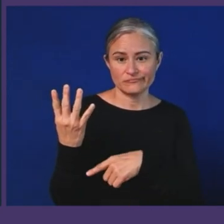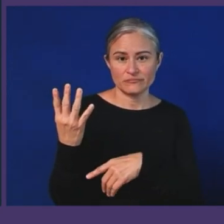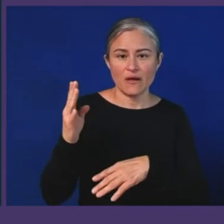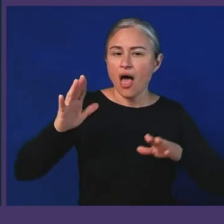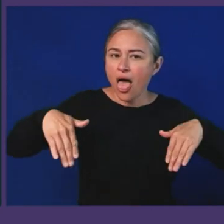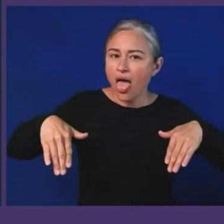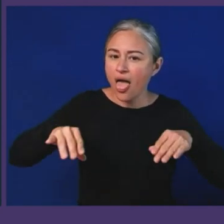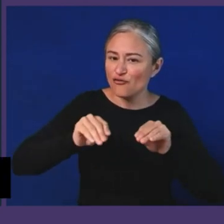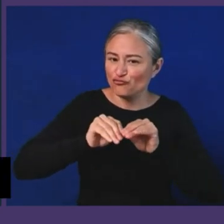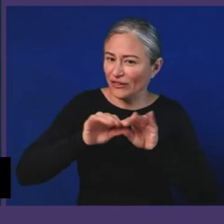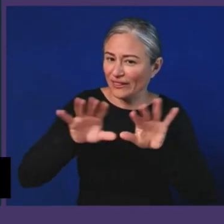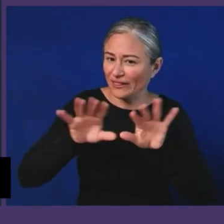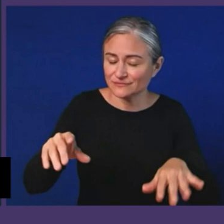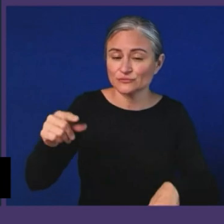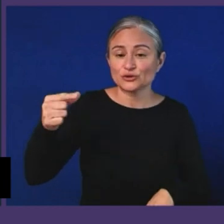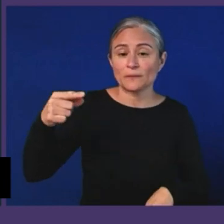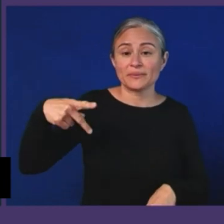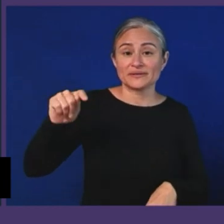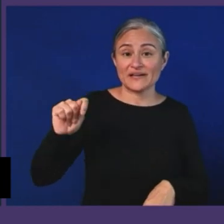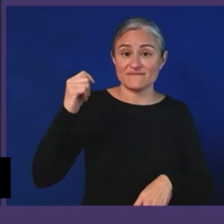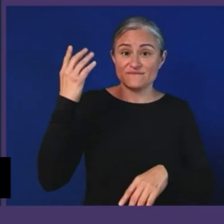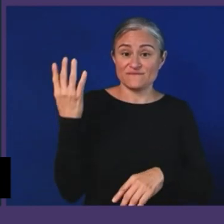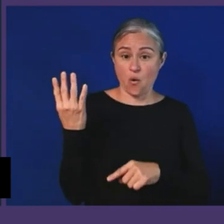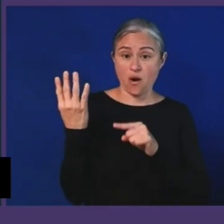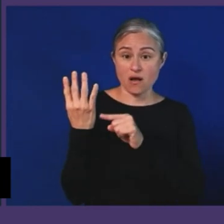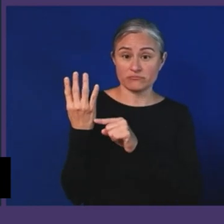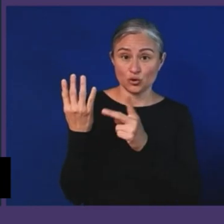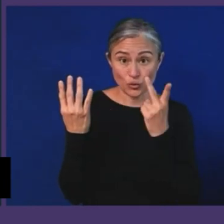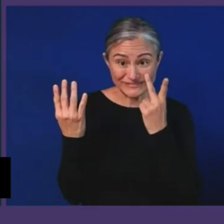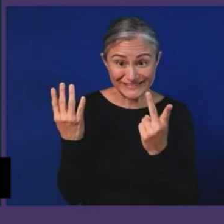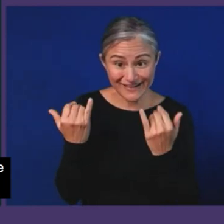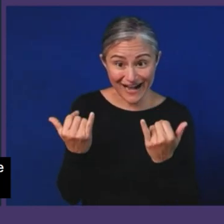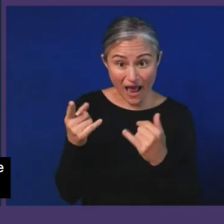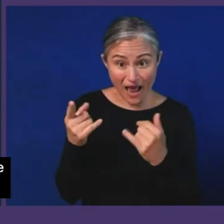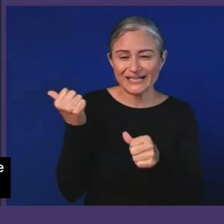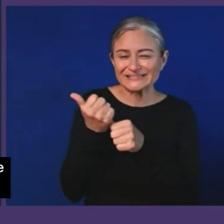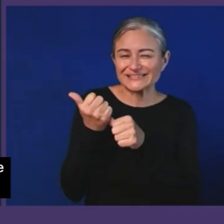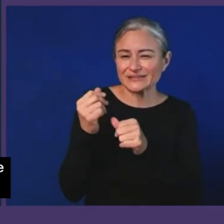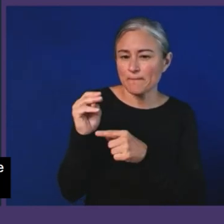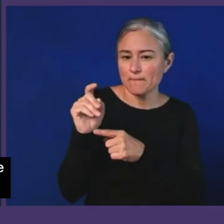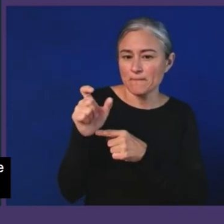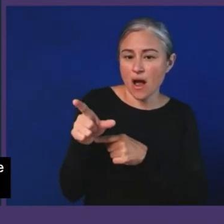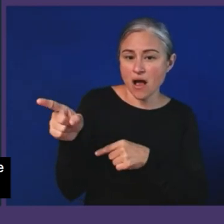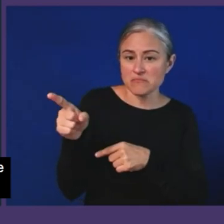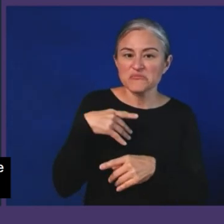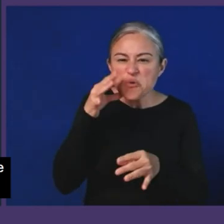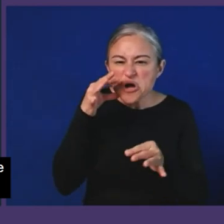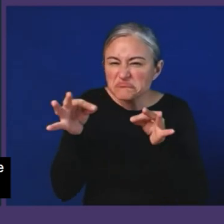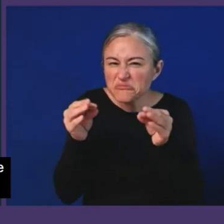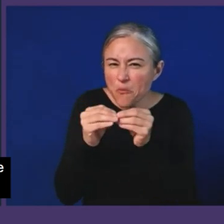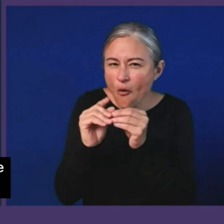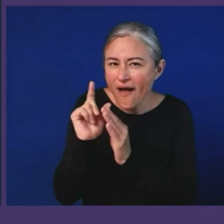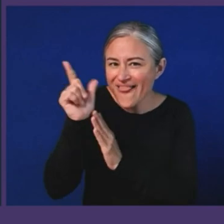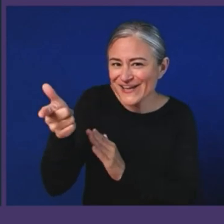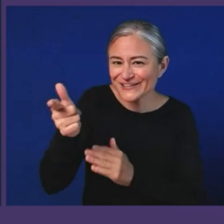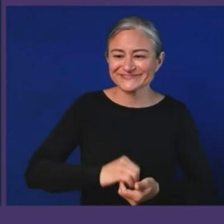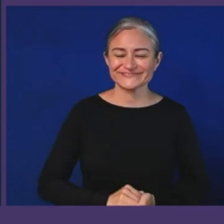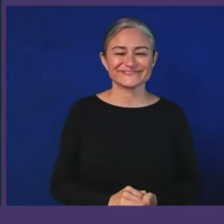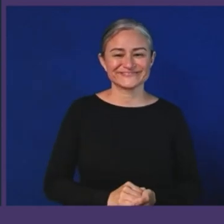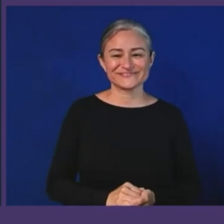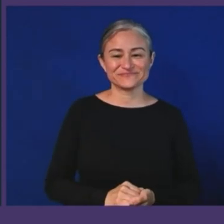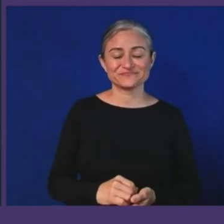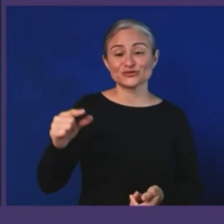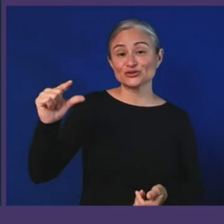an assistant model, and we're going to cover how to get those in a bit. GPT-3 base model is available via the API under the name